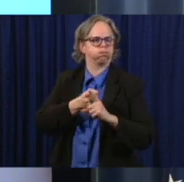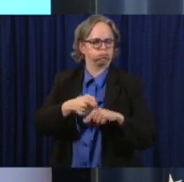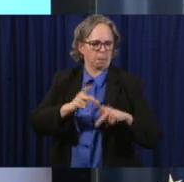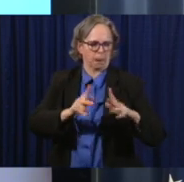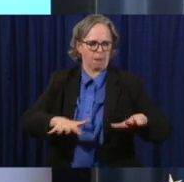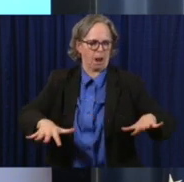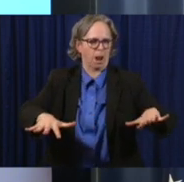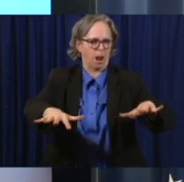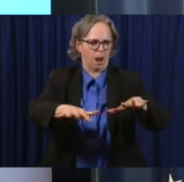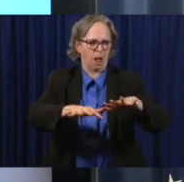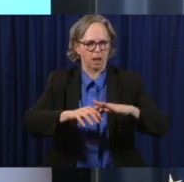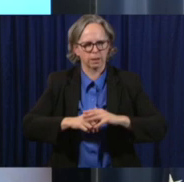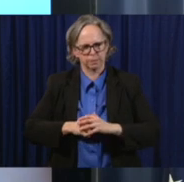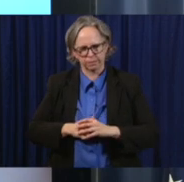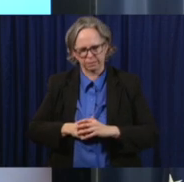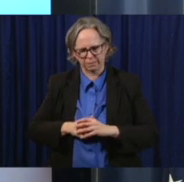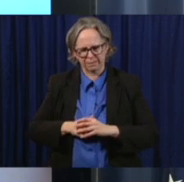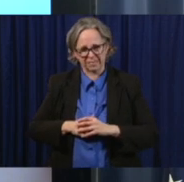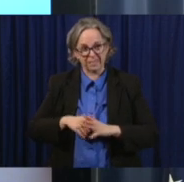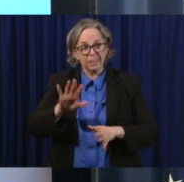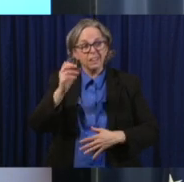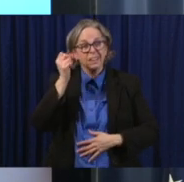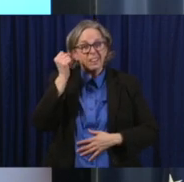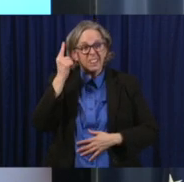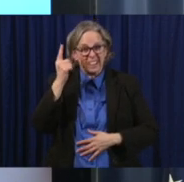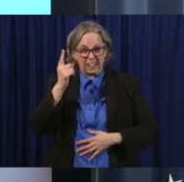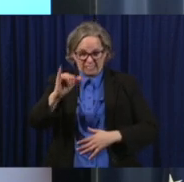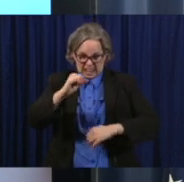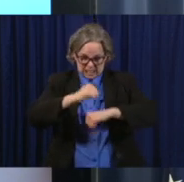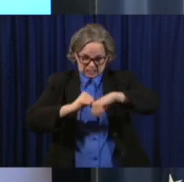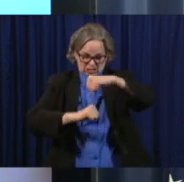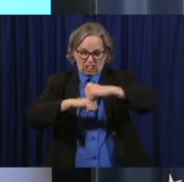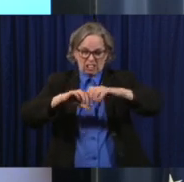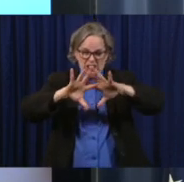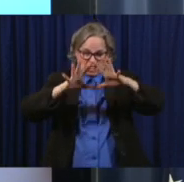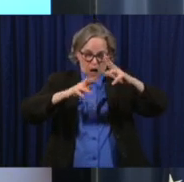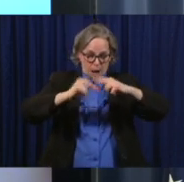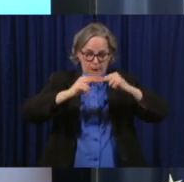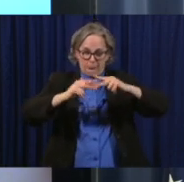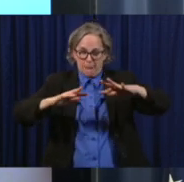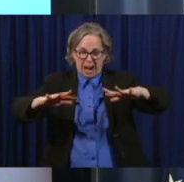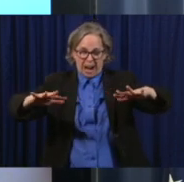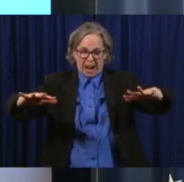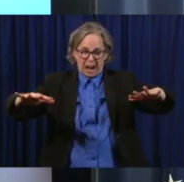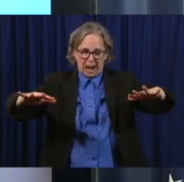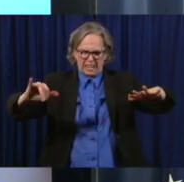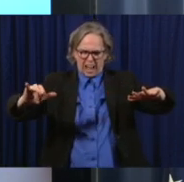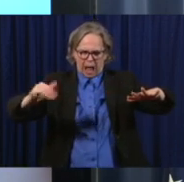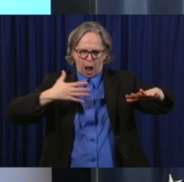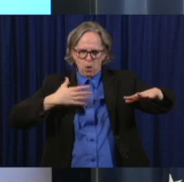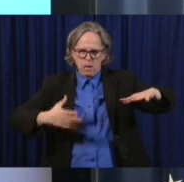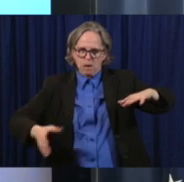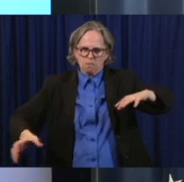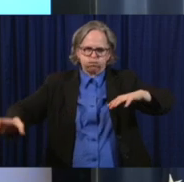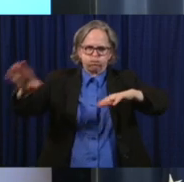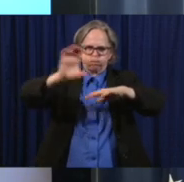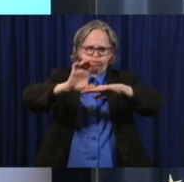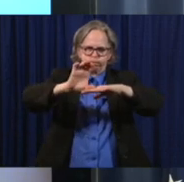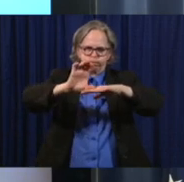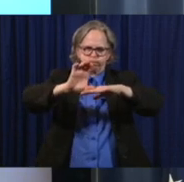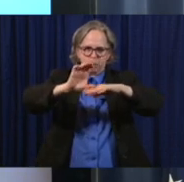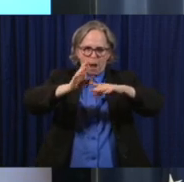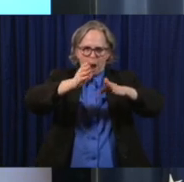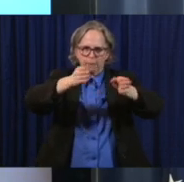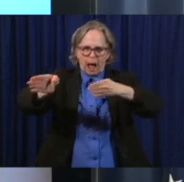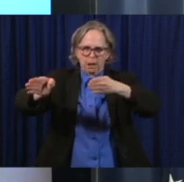Building on that infrastructure is our plan. Our plan to support those in nursing homes and the staff, as well